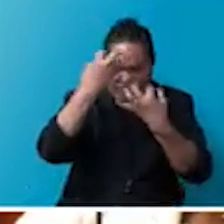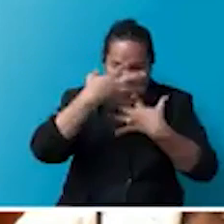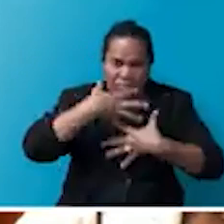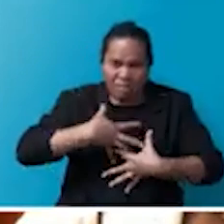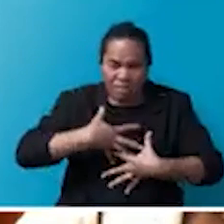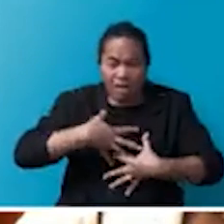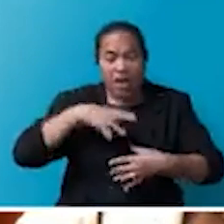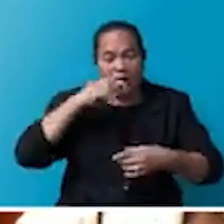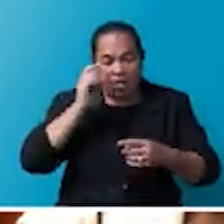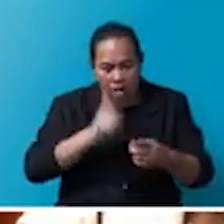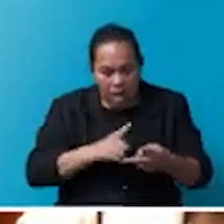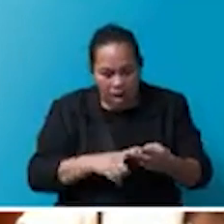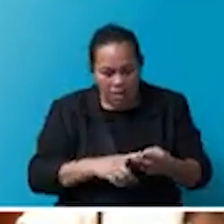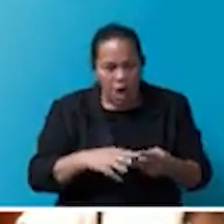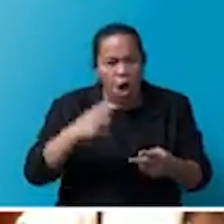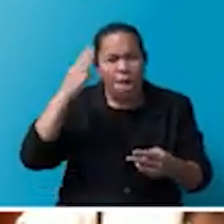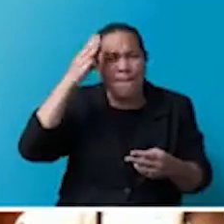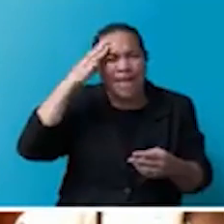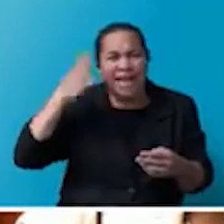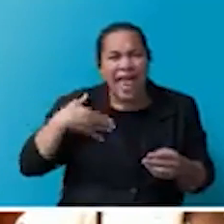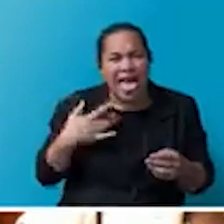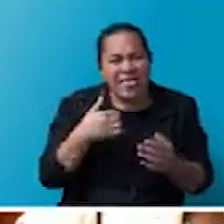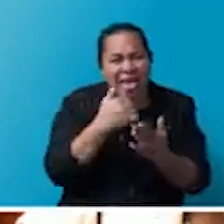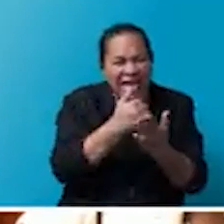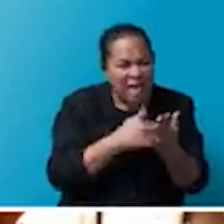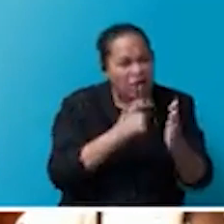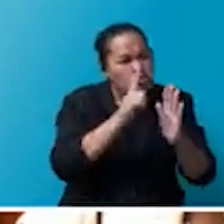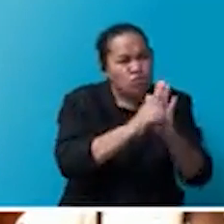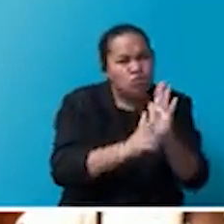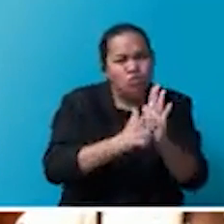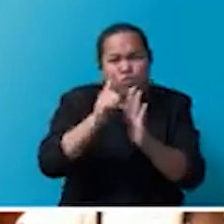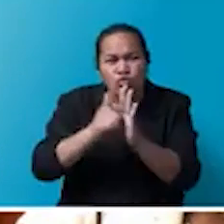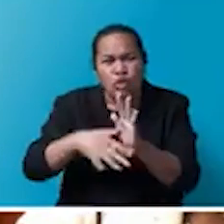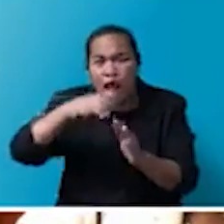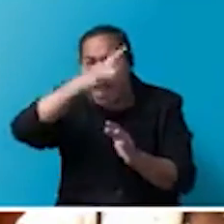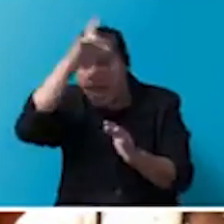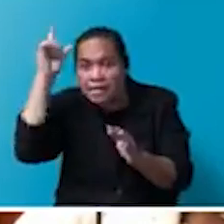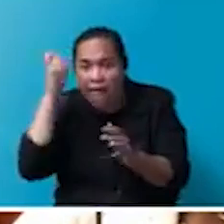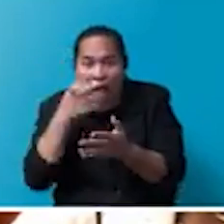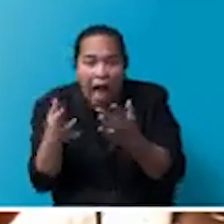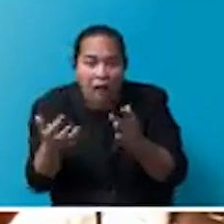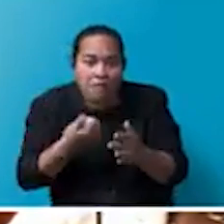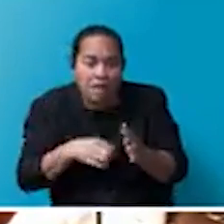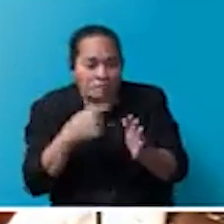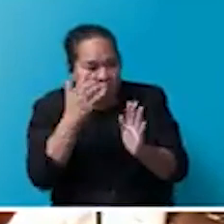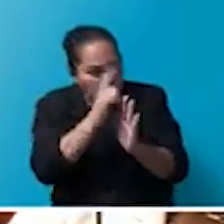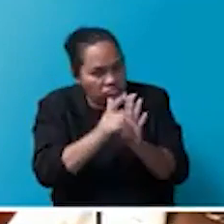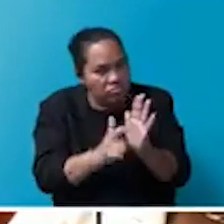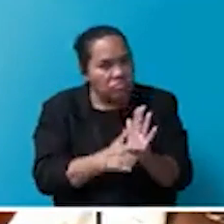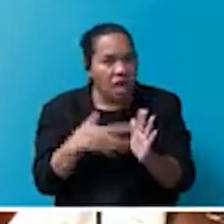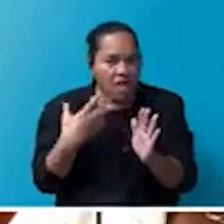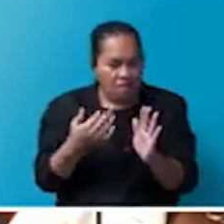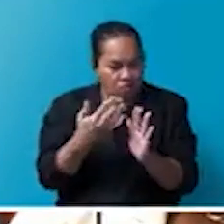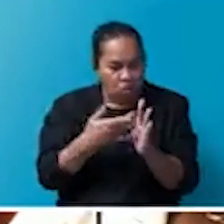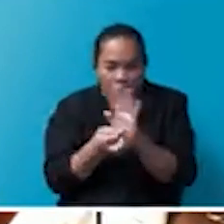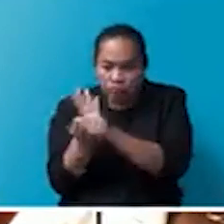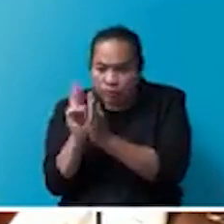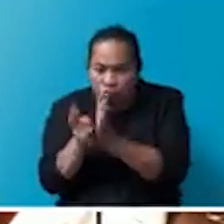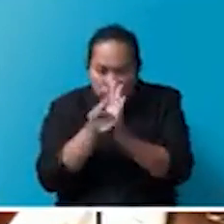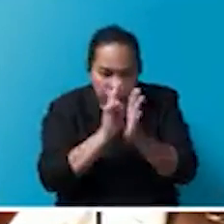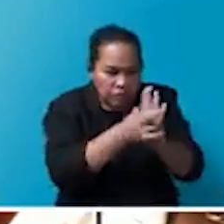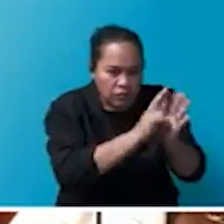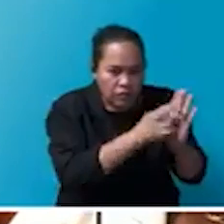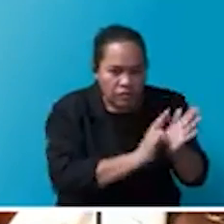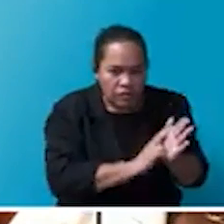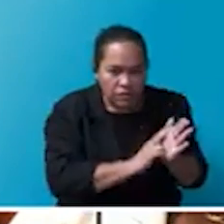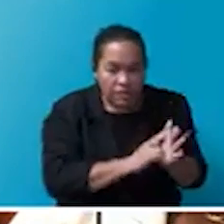of 2010, the Nursing Act of 2011. The Ministry will submit the proposed revision